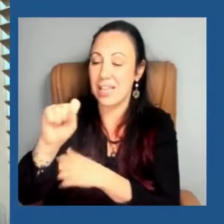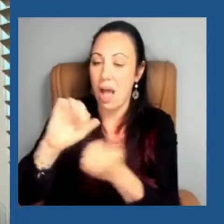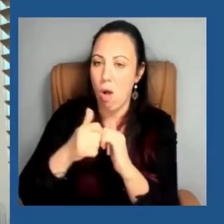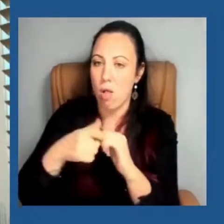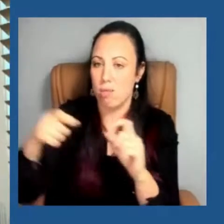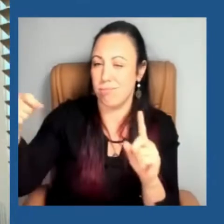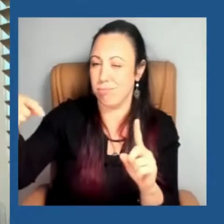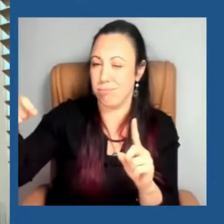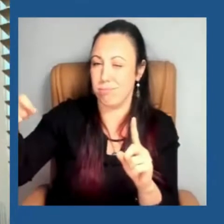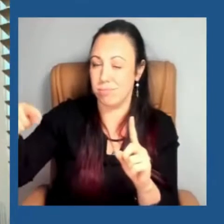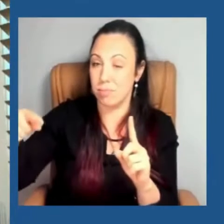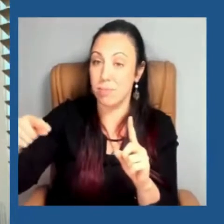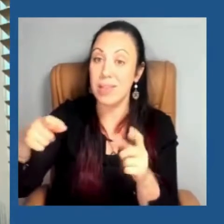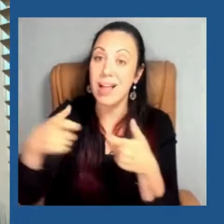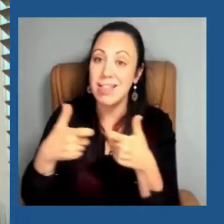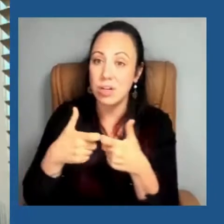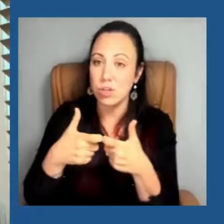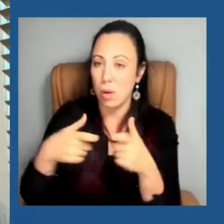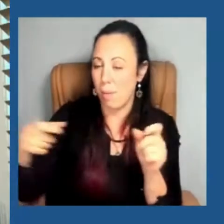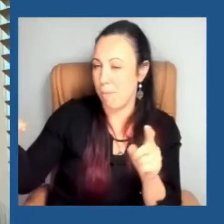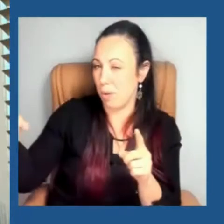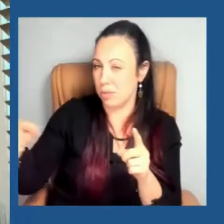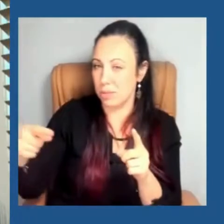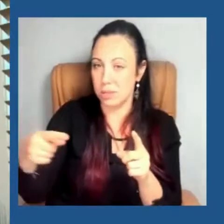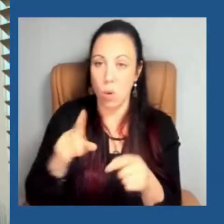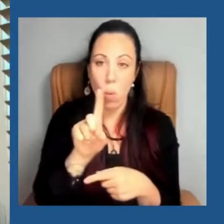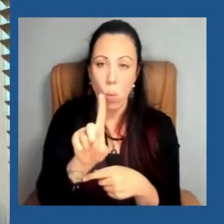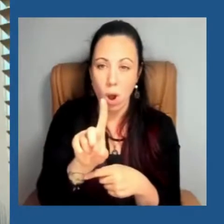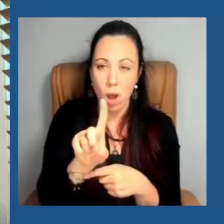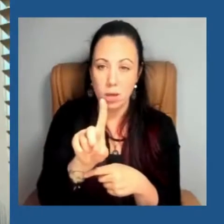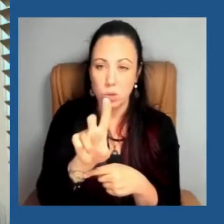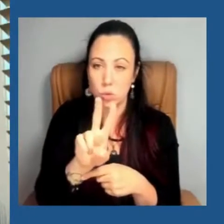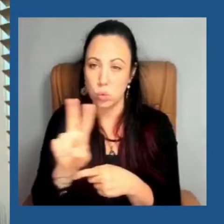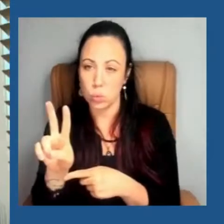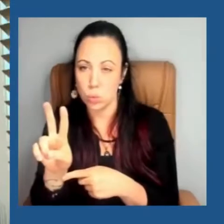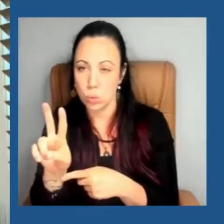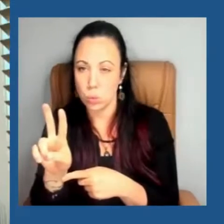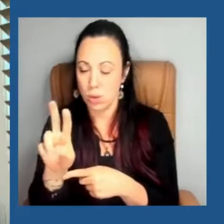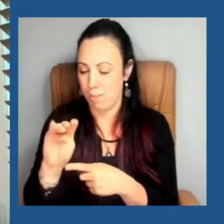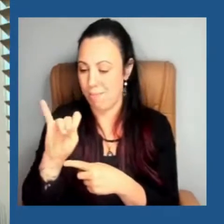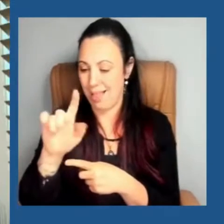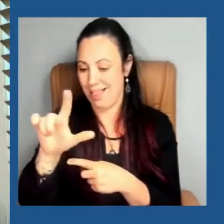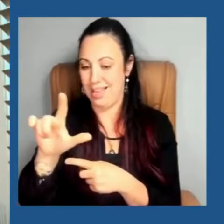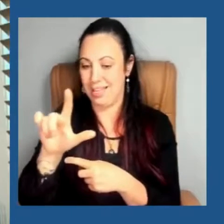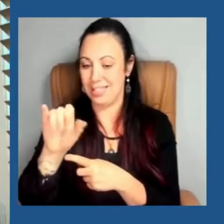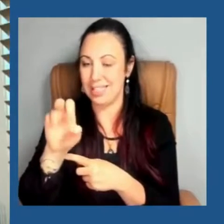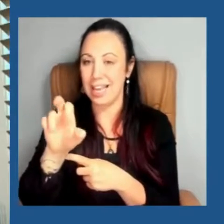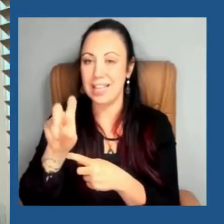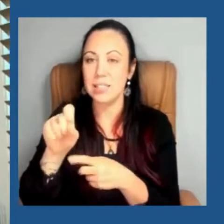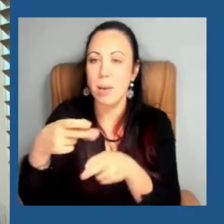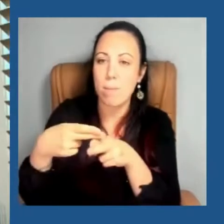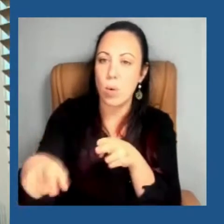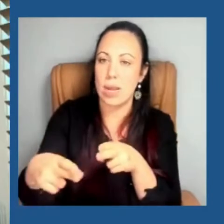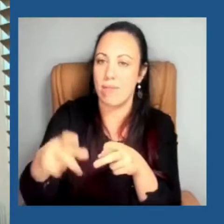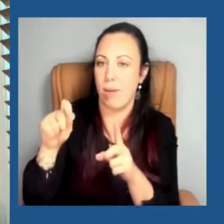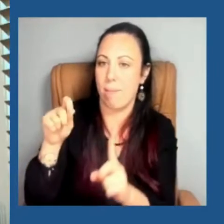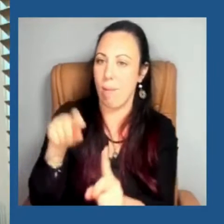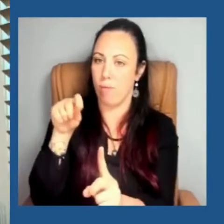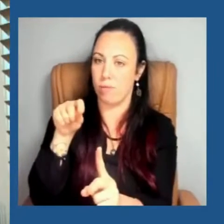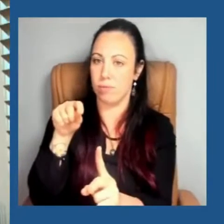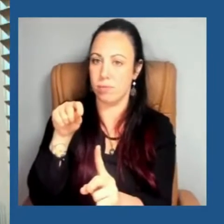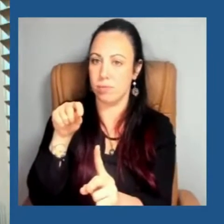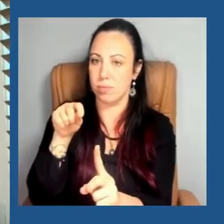Electrical pulses lasting from 1 to 2 milliseconds are referred to as brief pulse, and those lasting